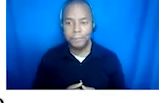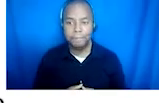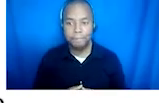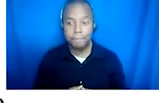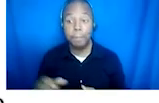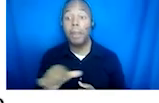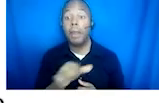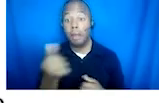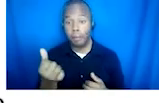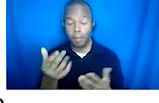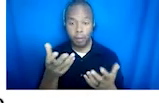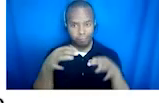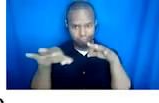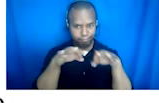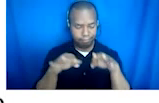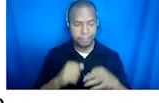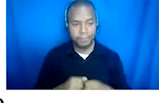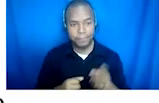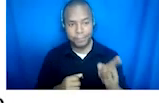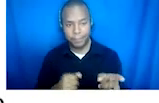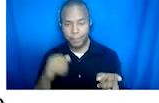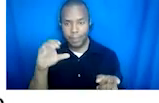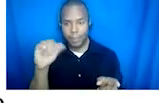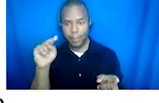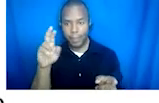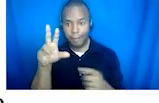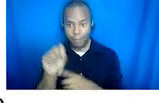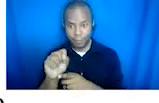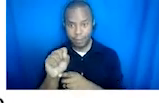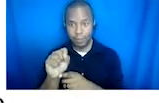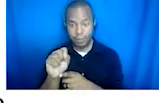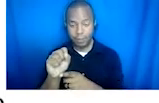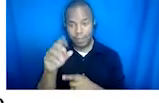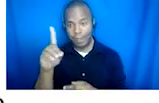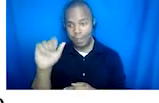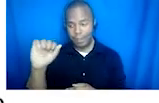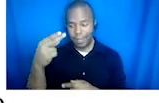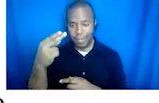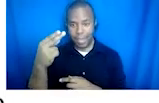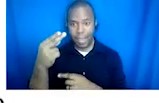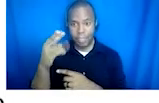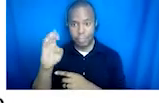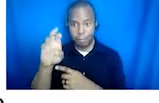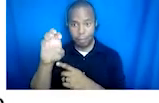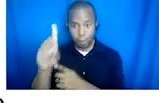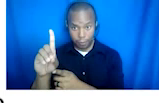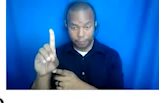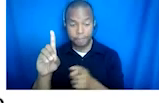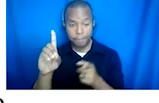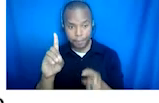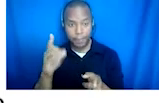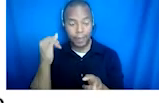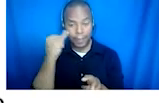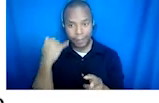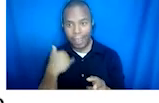thing I wanted to say is that the Canvas dashboard for that student who has an Oxnard, a Madera, and a Fresno